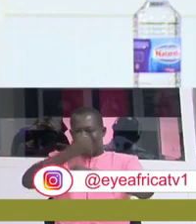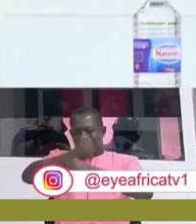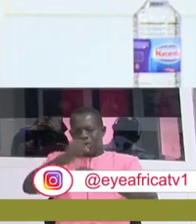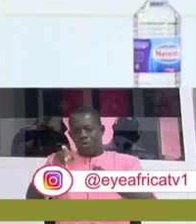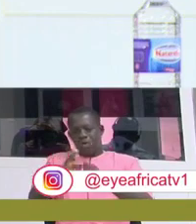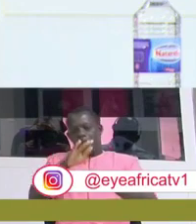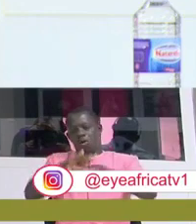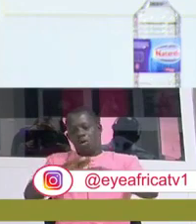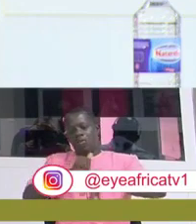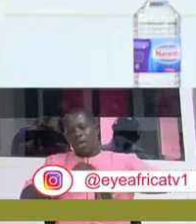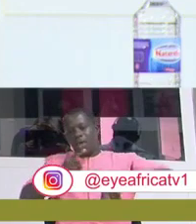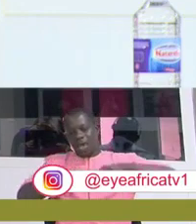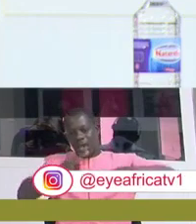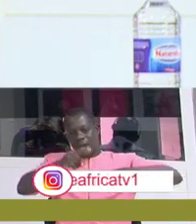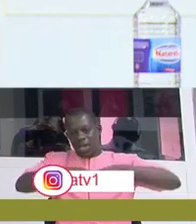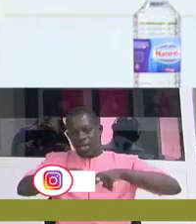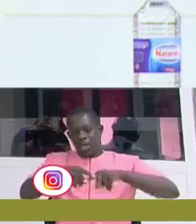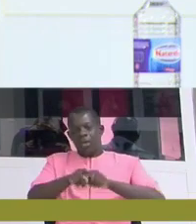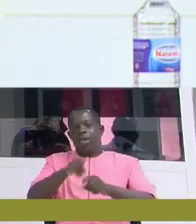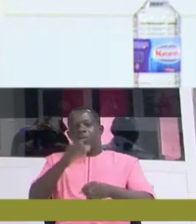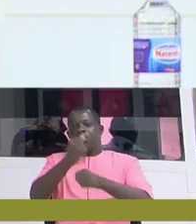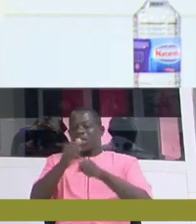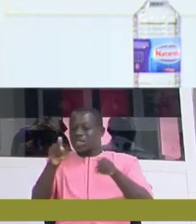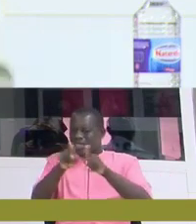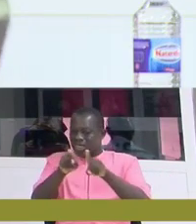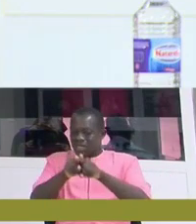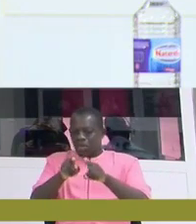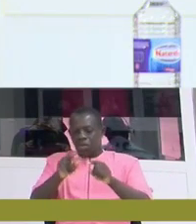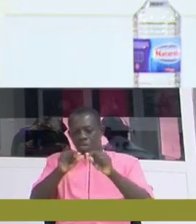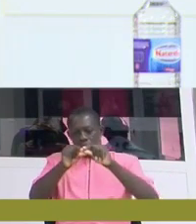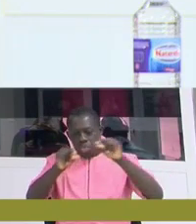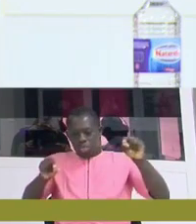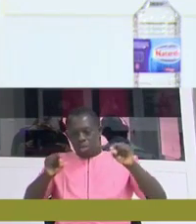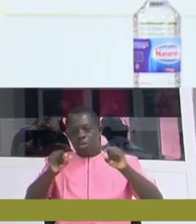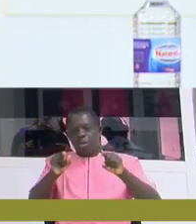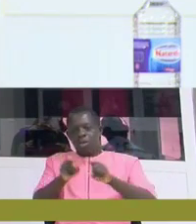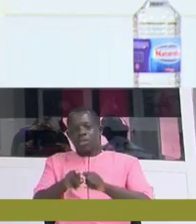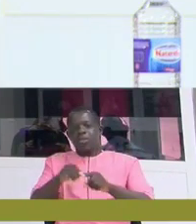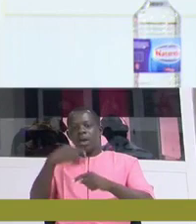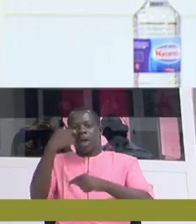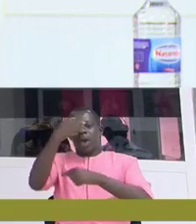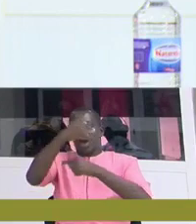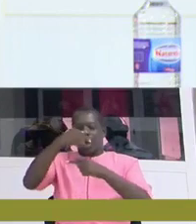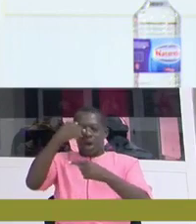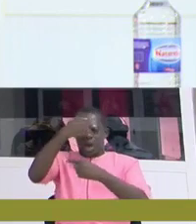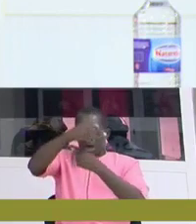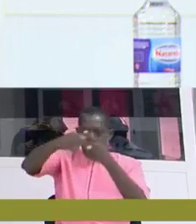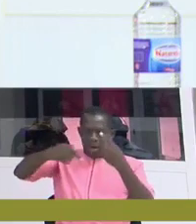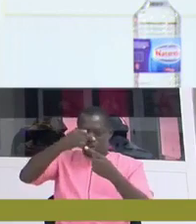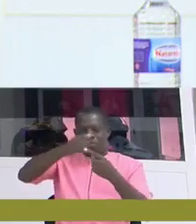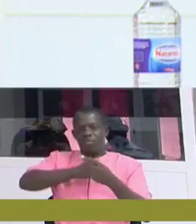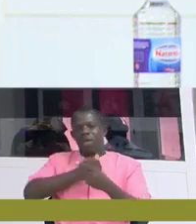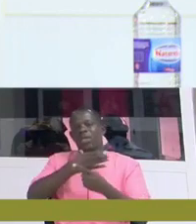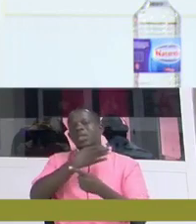my legs. That's the same robe they will hang. They will bring around my neck. Now I'm tired.